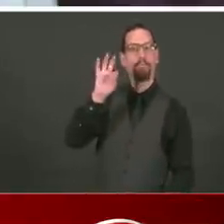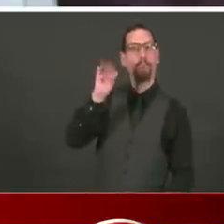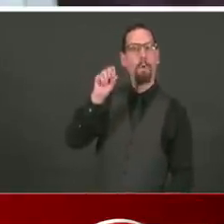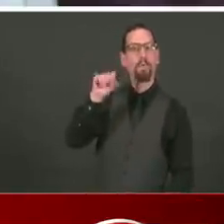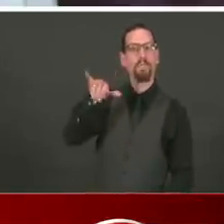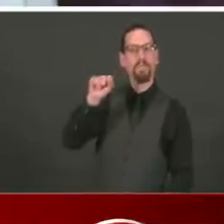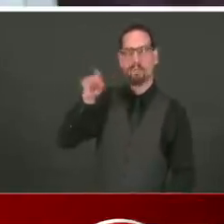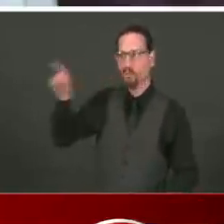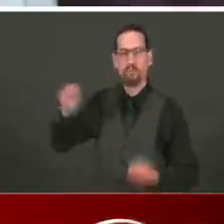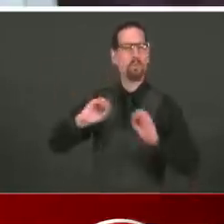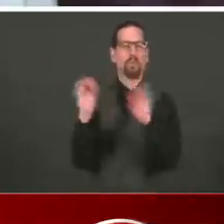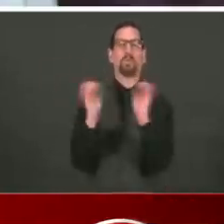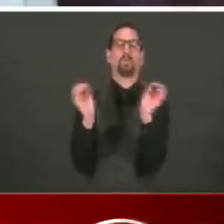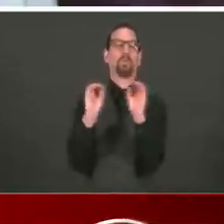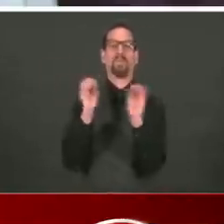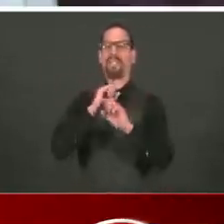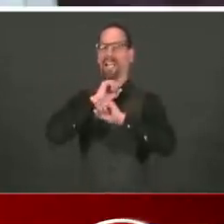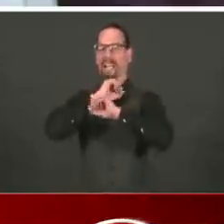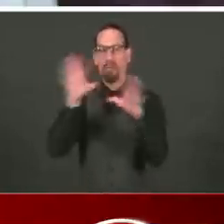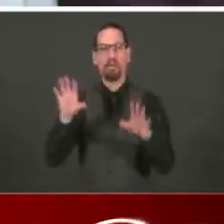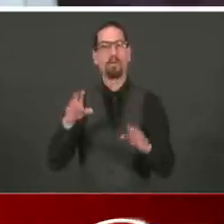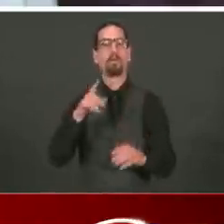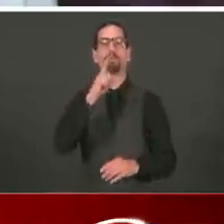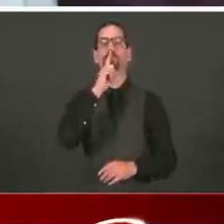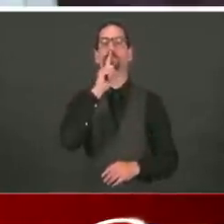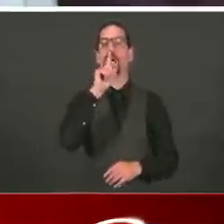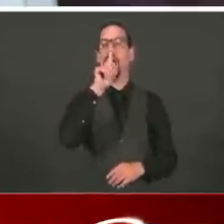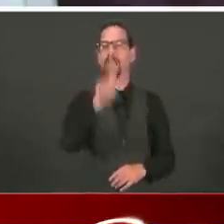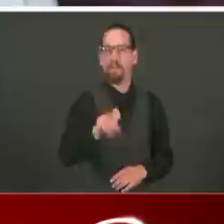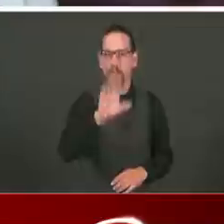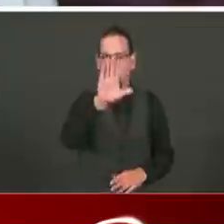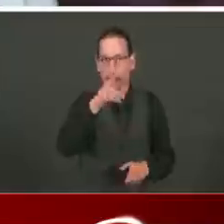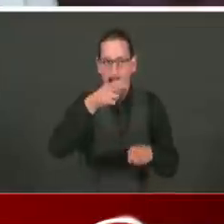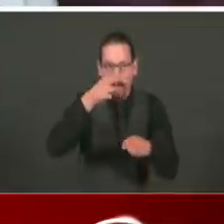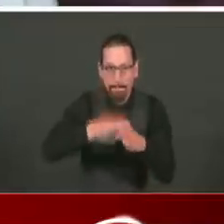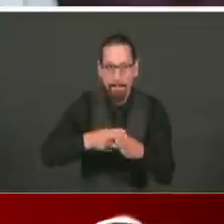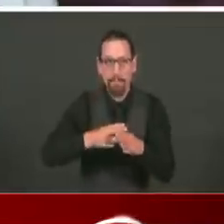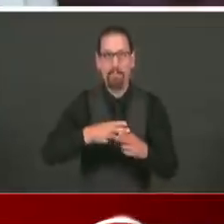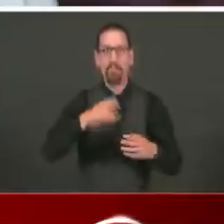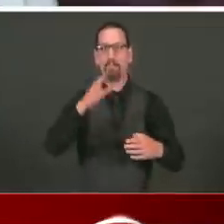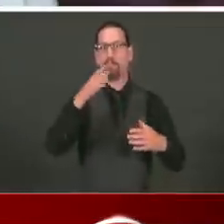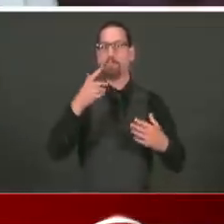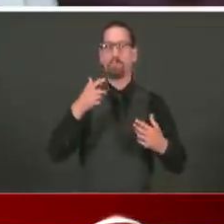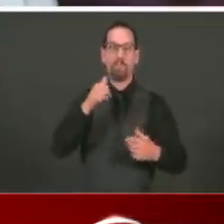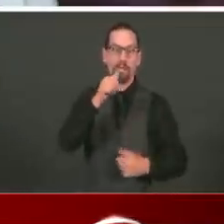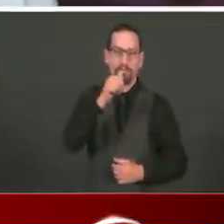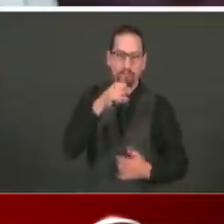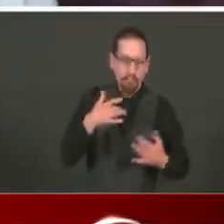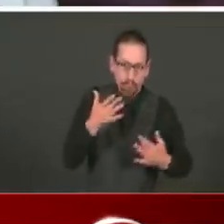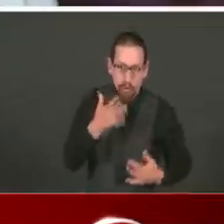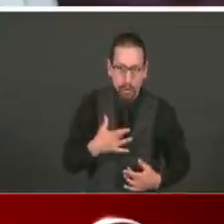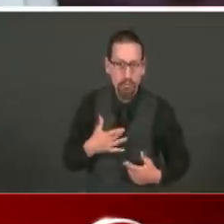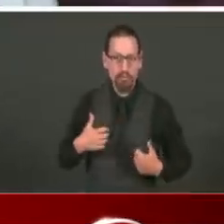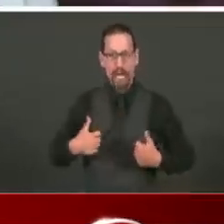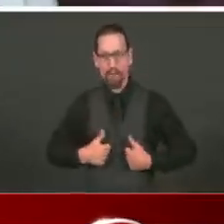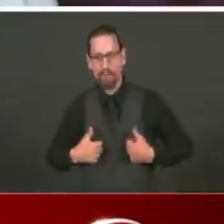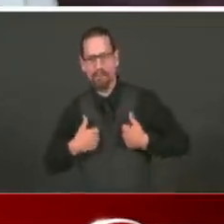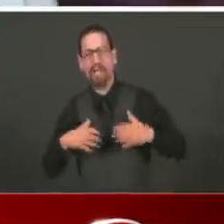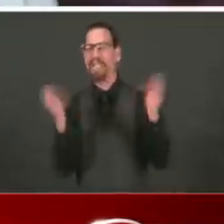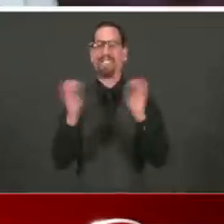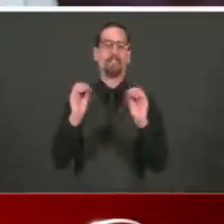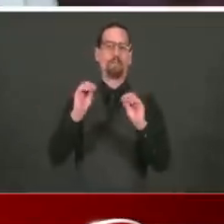attached to your name. No one is following you. No one has access to your